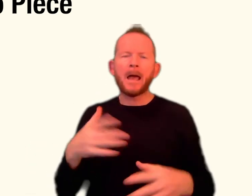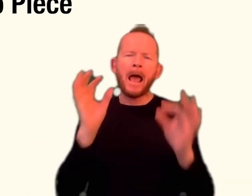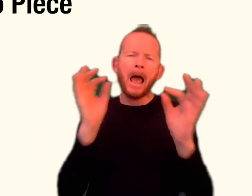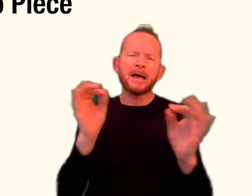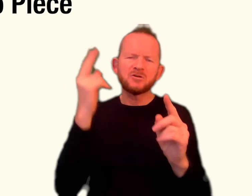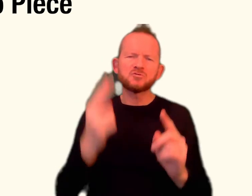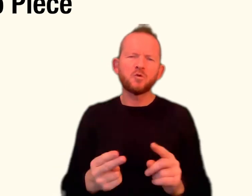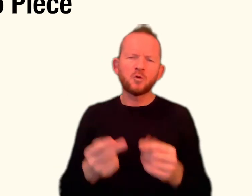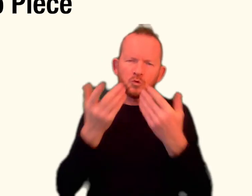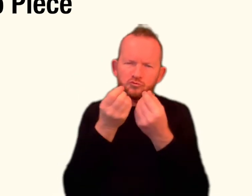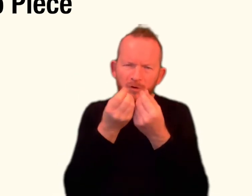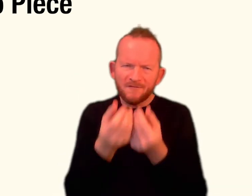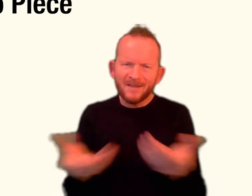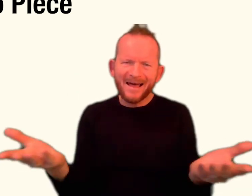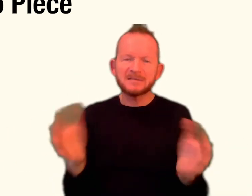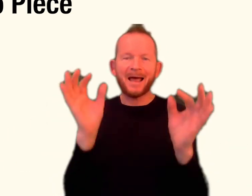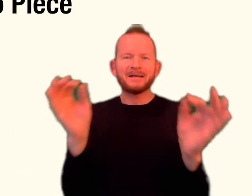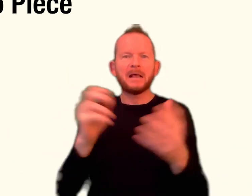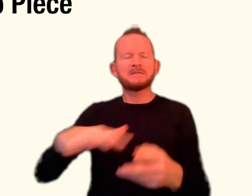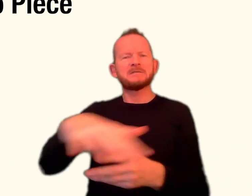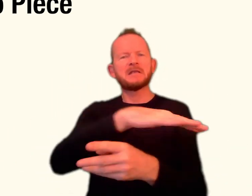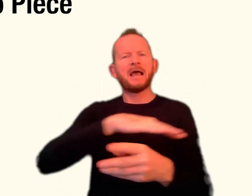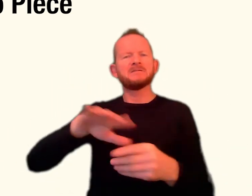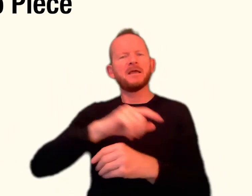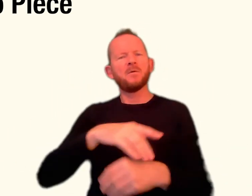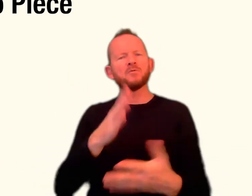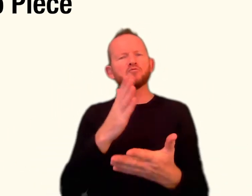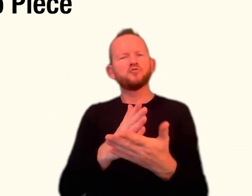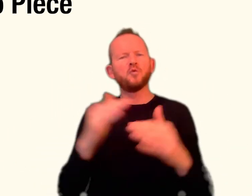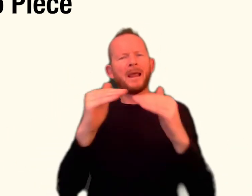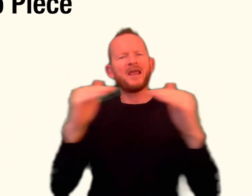reflect an ideal society where there would be true equality.